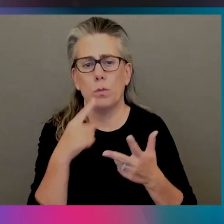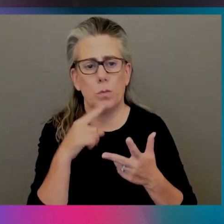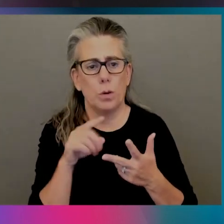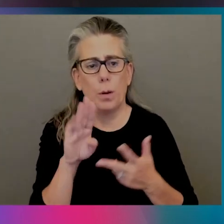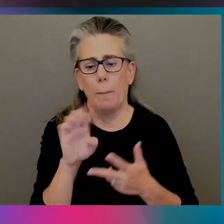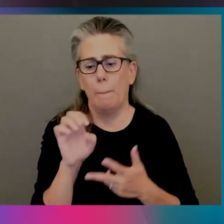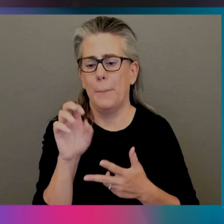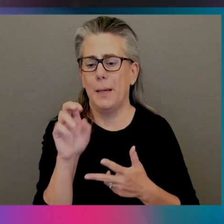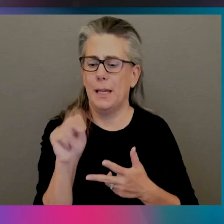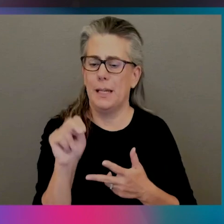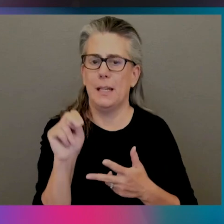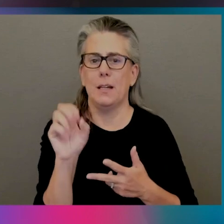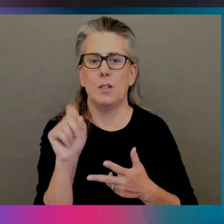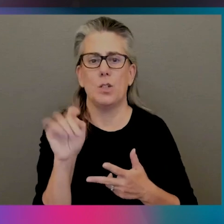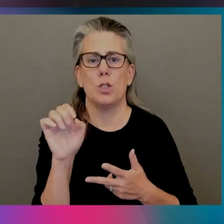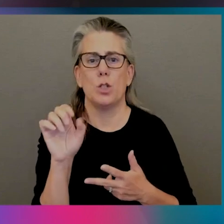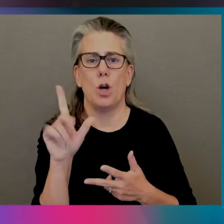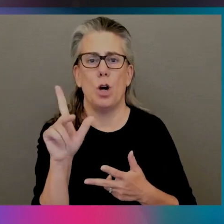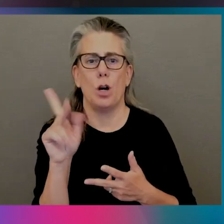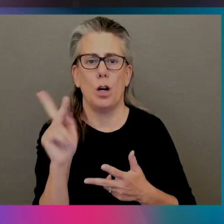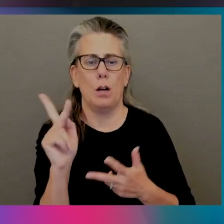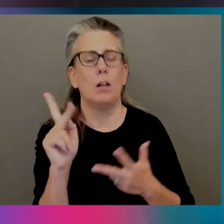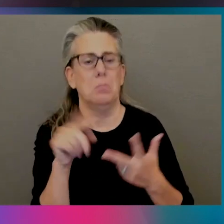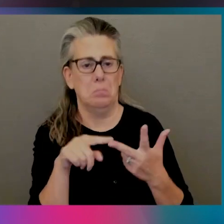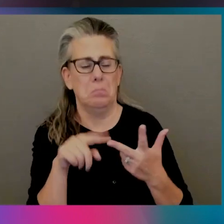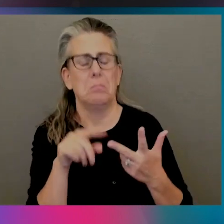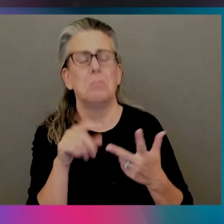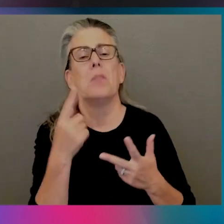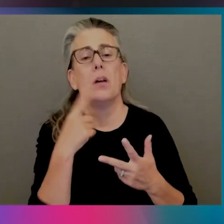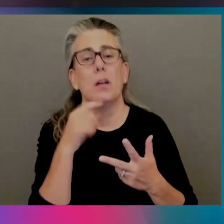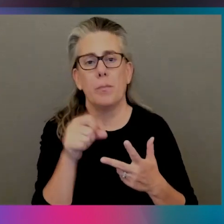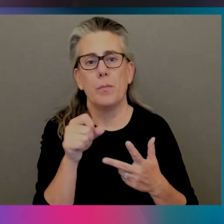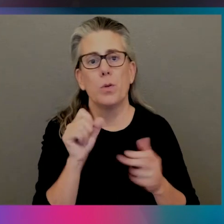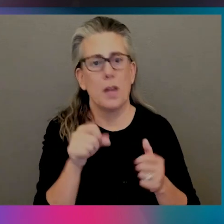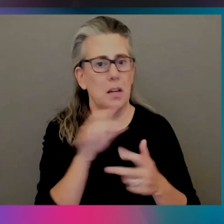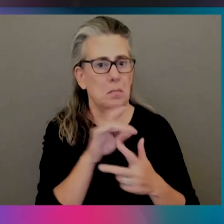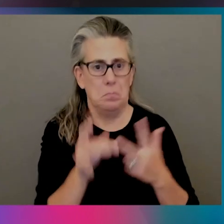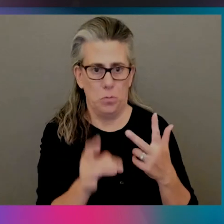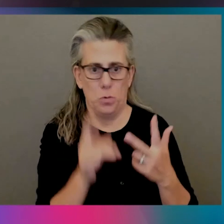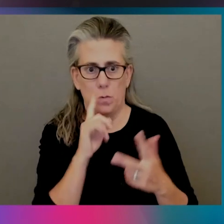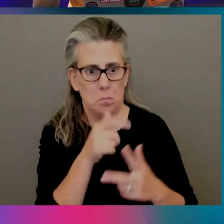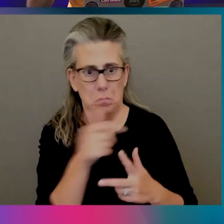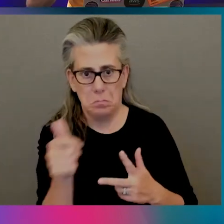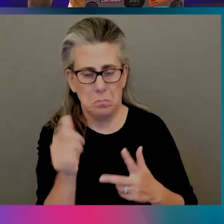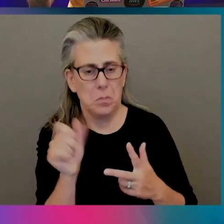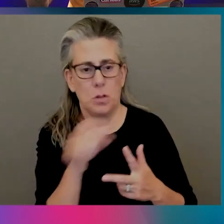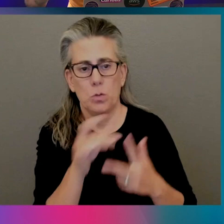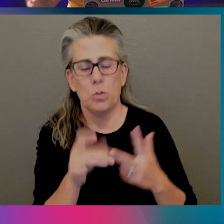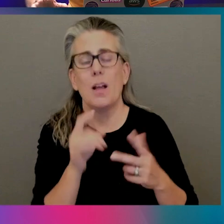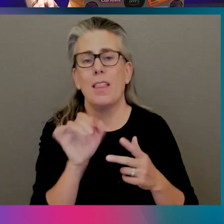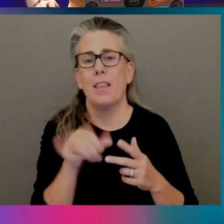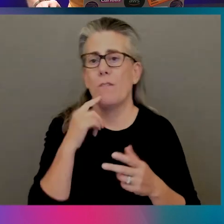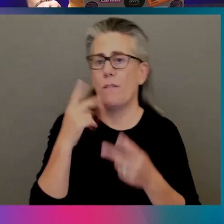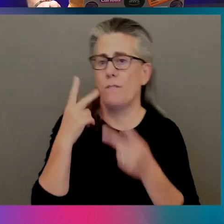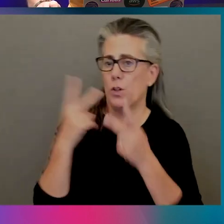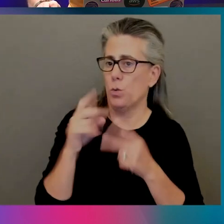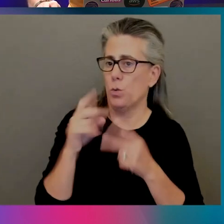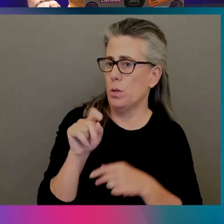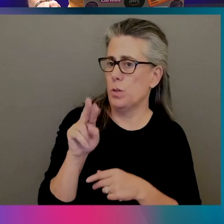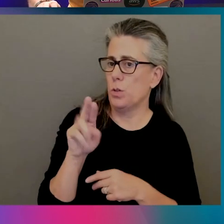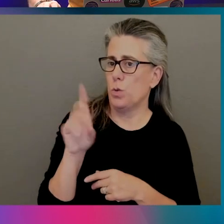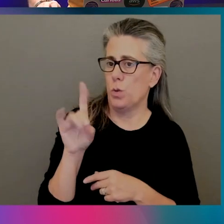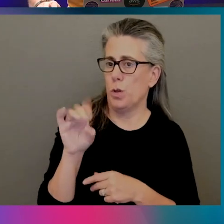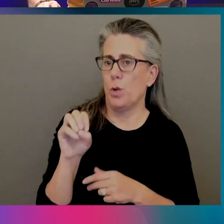So you can install those with the .NET tool install command and use those. In fact, that's what Visual Studio is using the code from those behind the scenes.